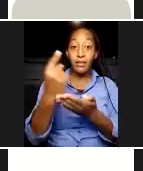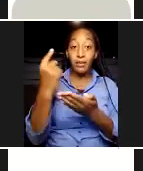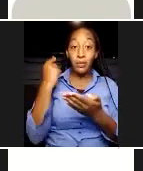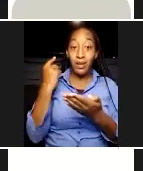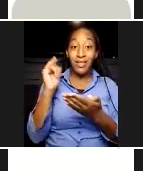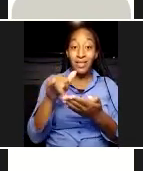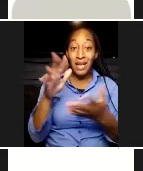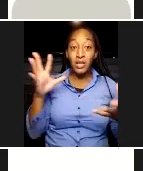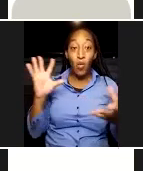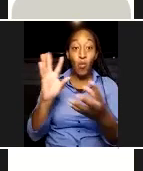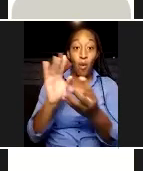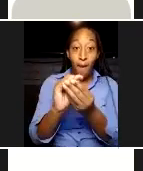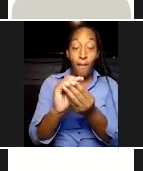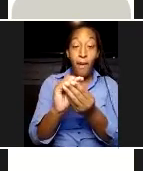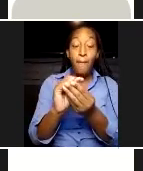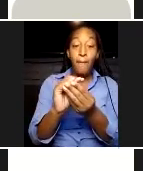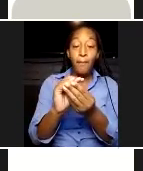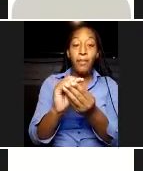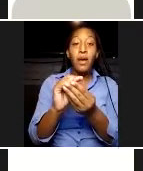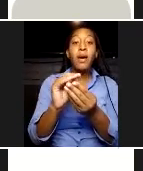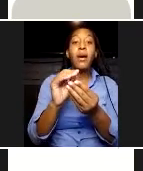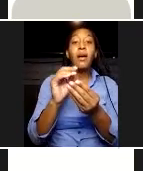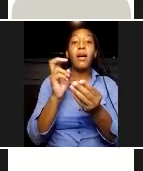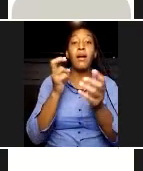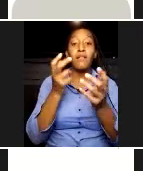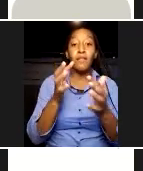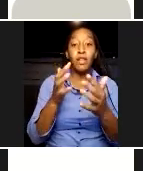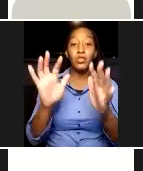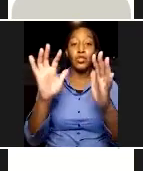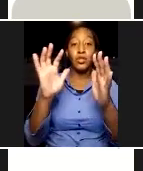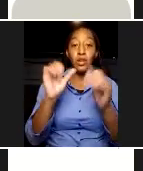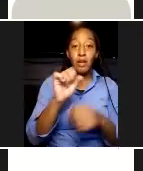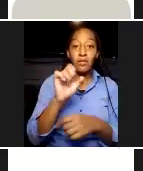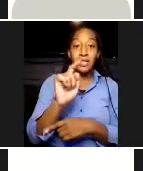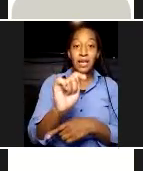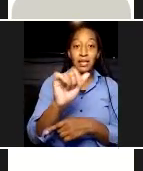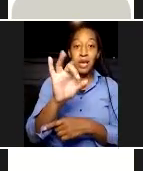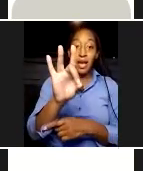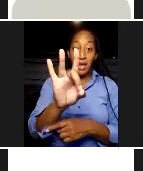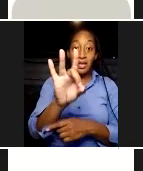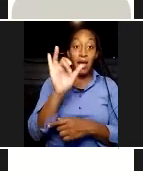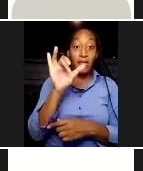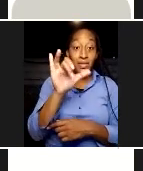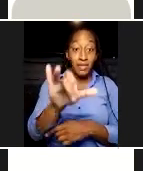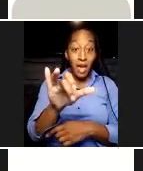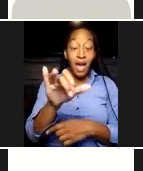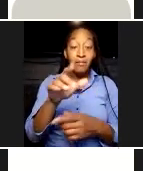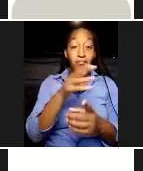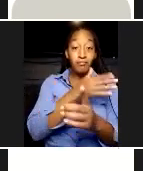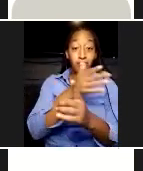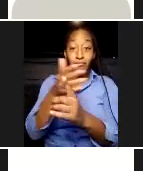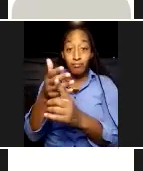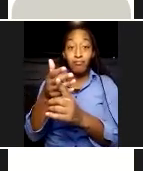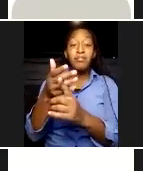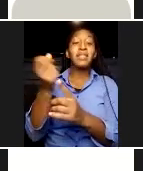doing a problem set on it. Okay. So these items are due by Saturday. You